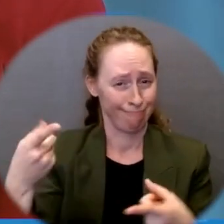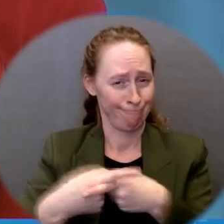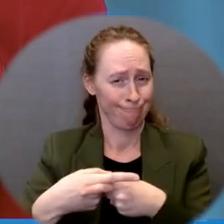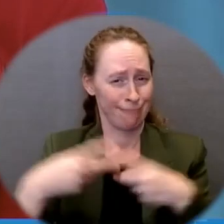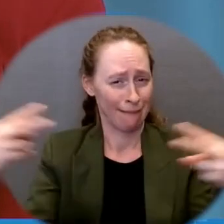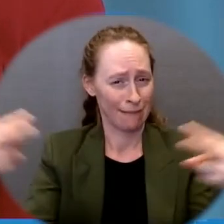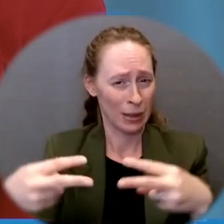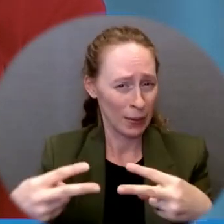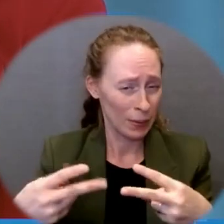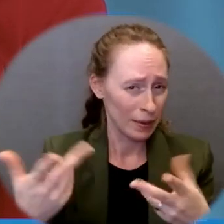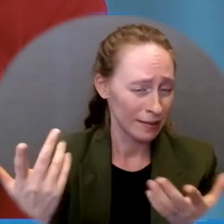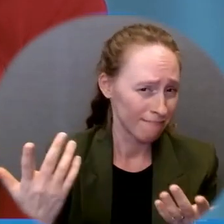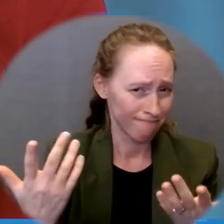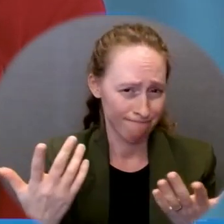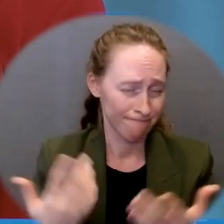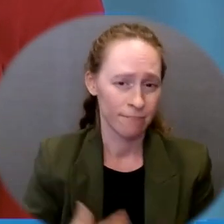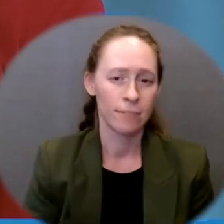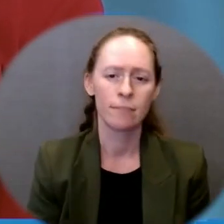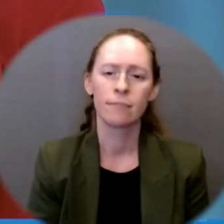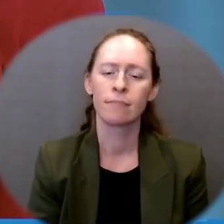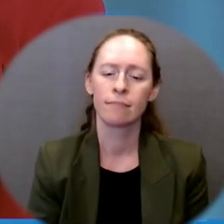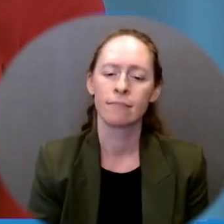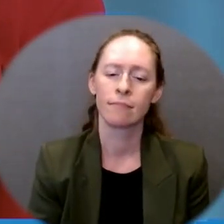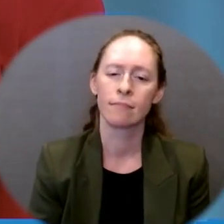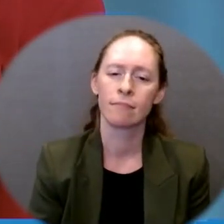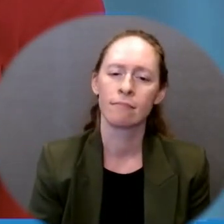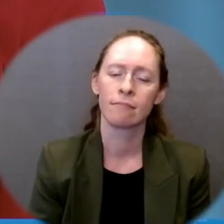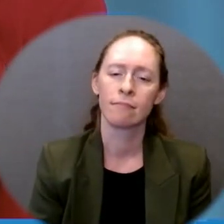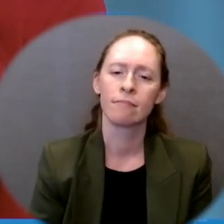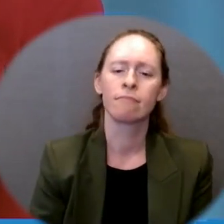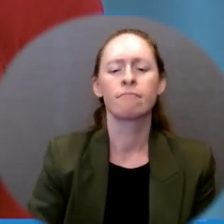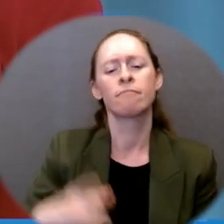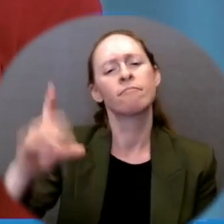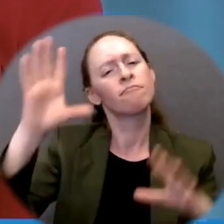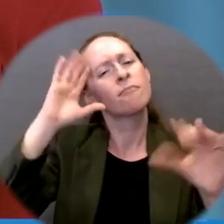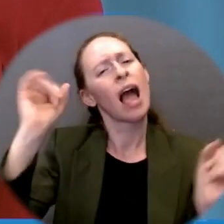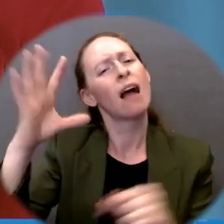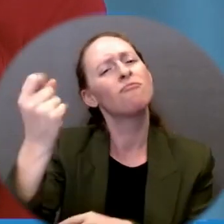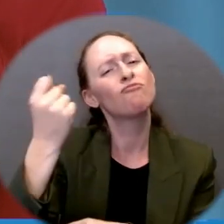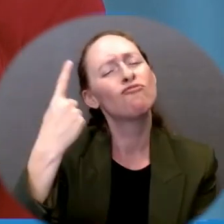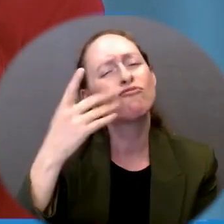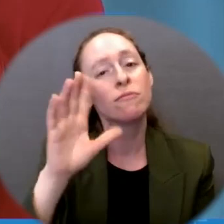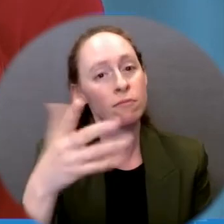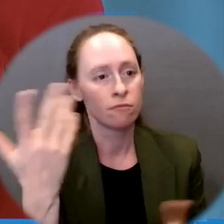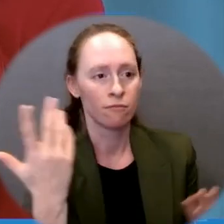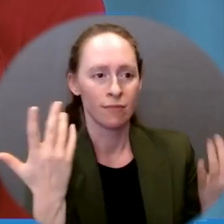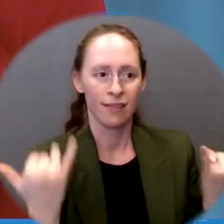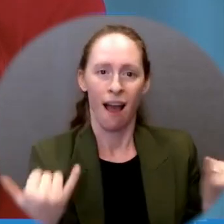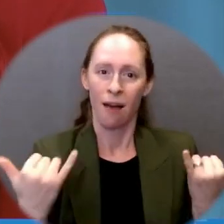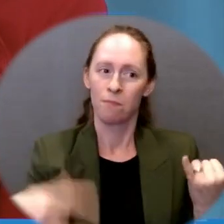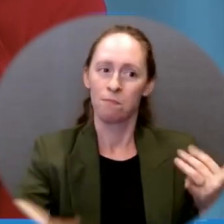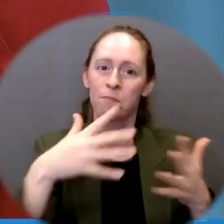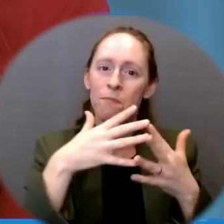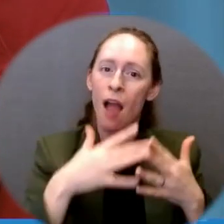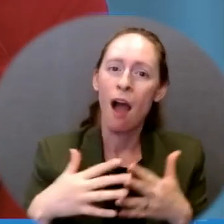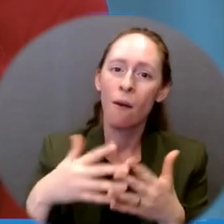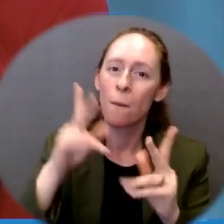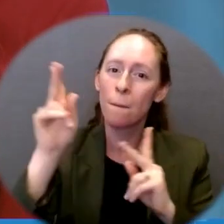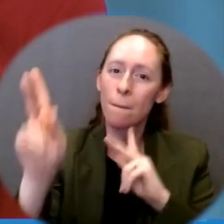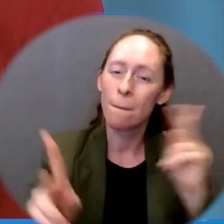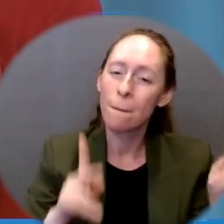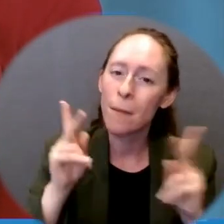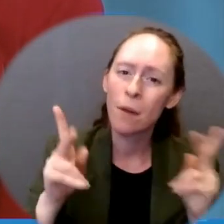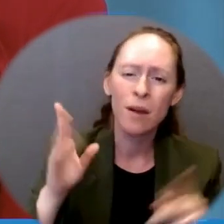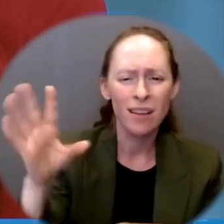the American families are going through, what the American people are going through. He understands that the economy and inflation in particular,